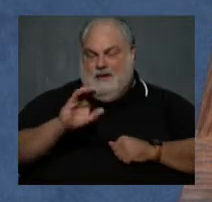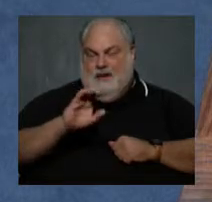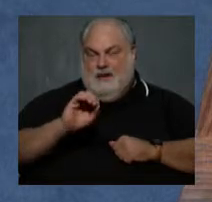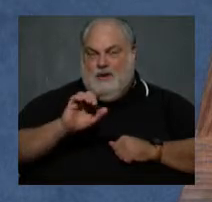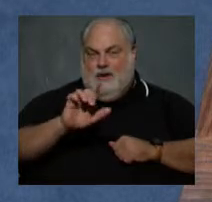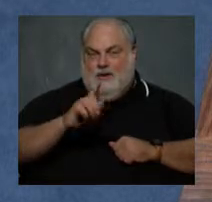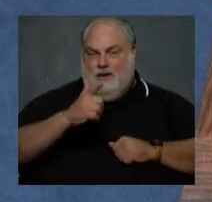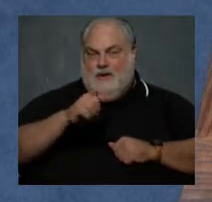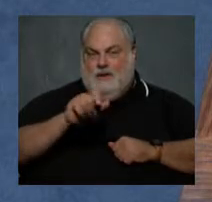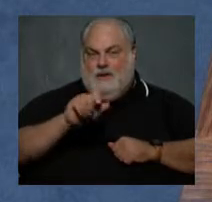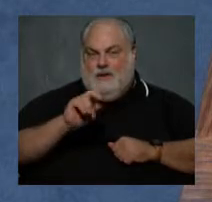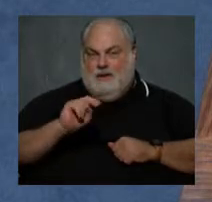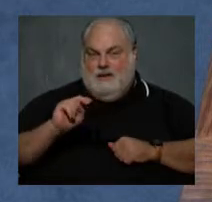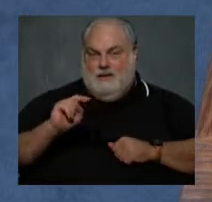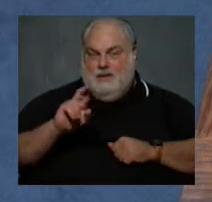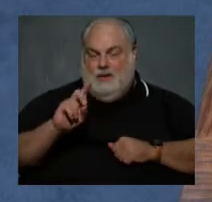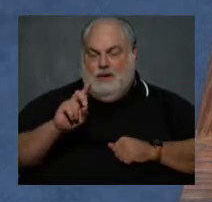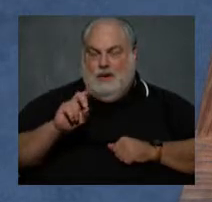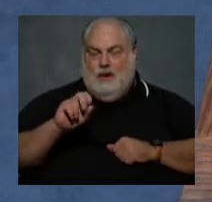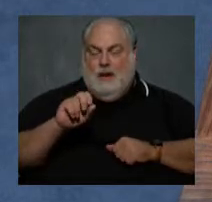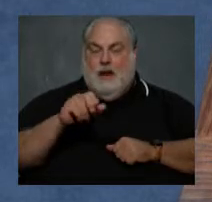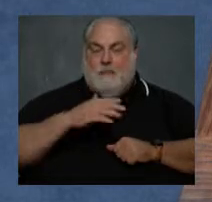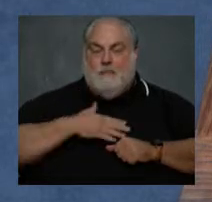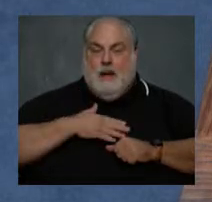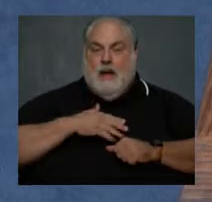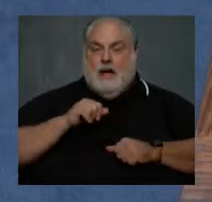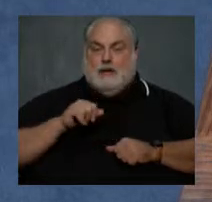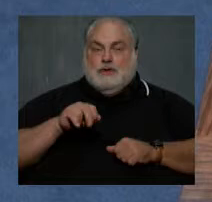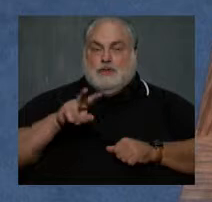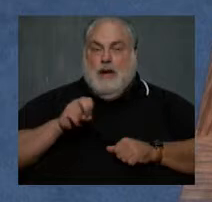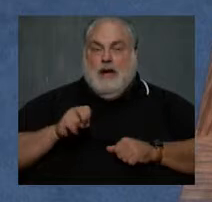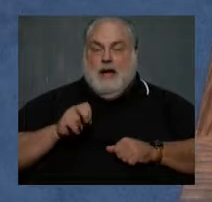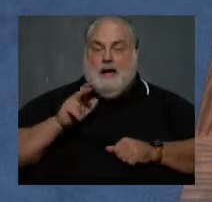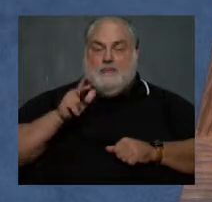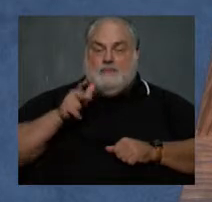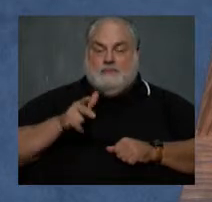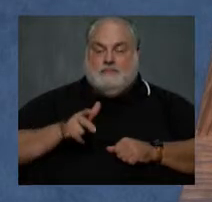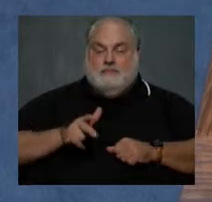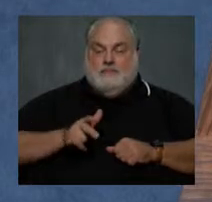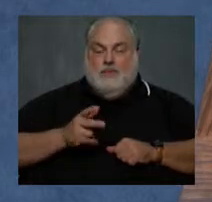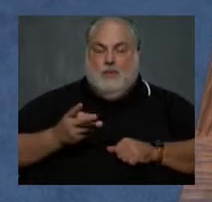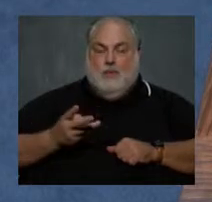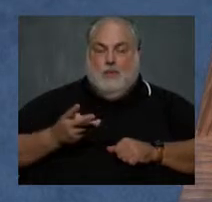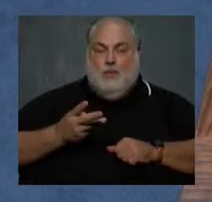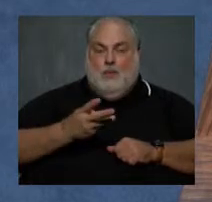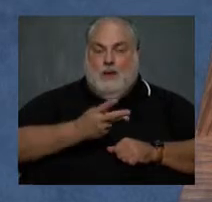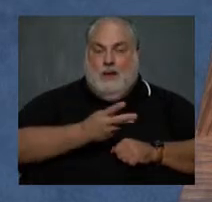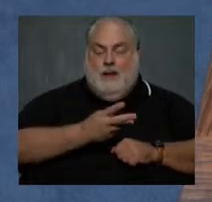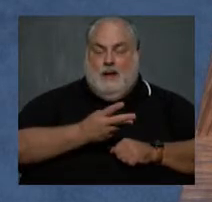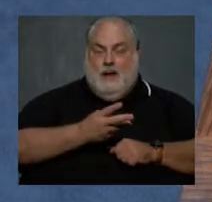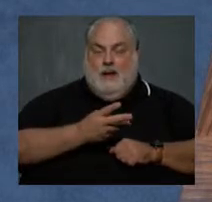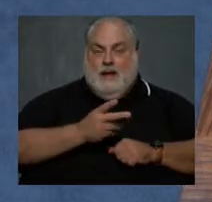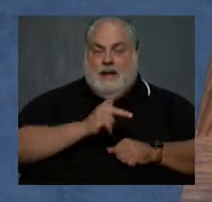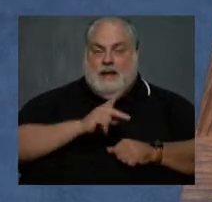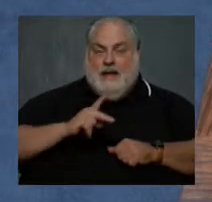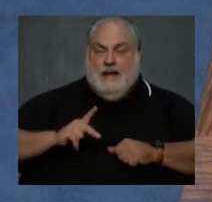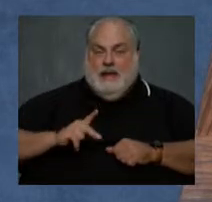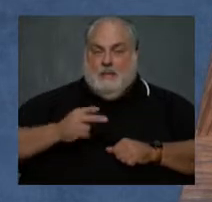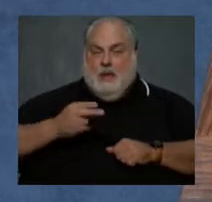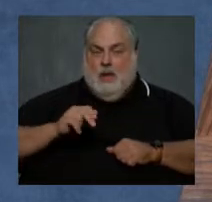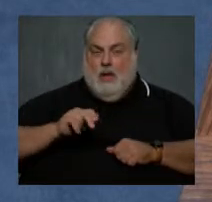and when I come down my driveway, to the west of me is a Kingdom